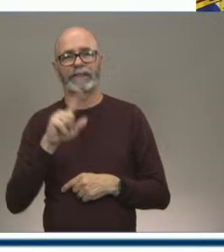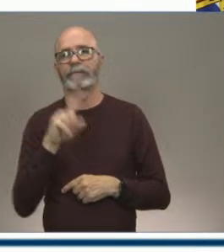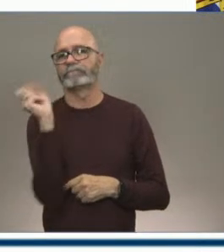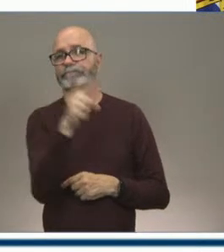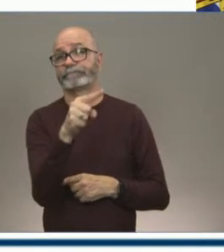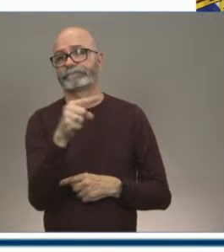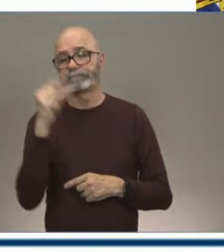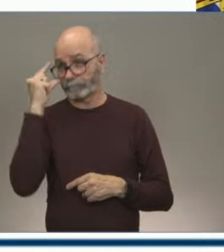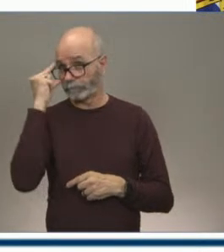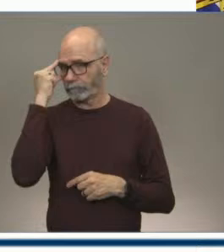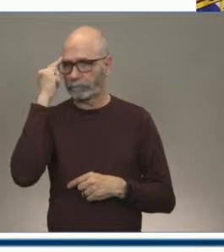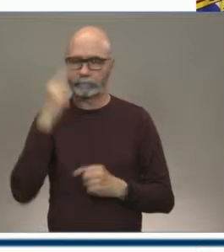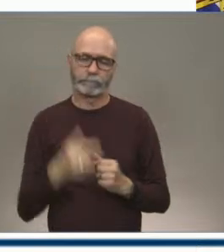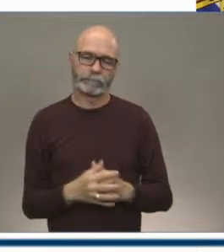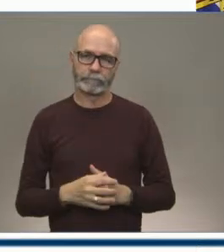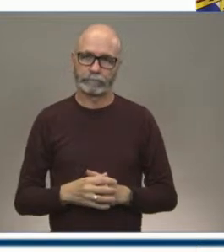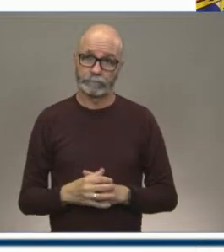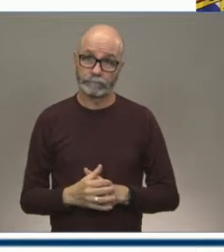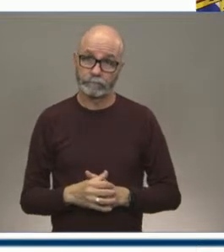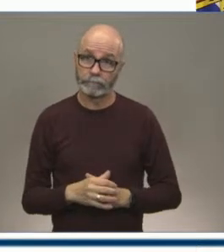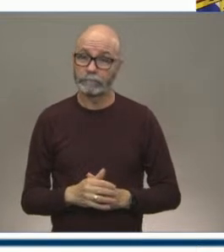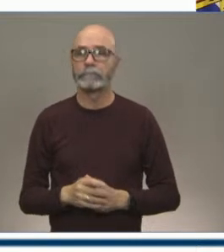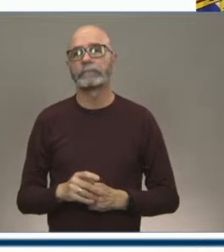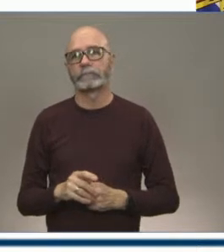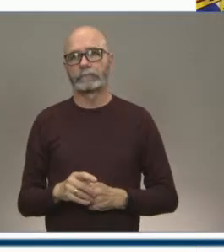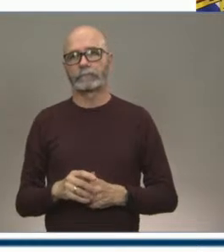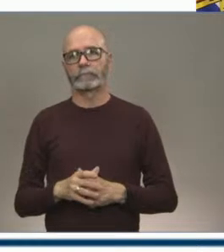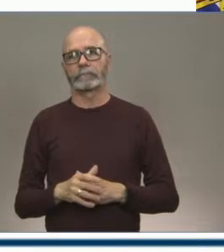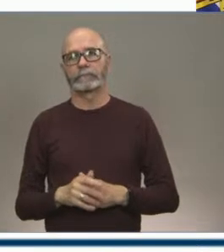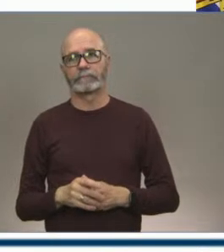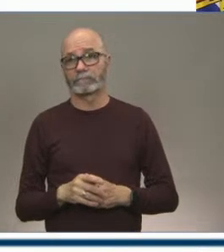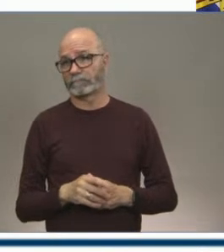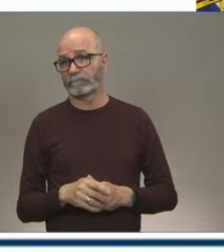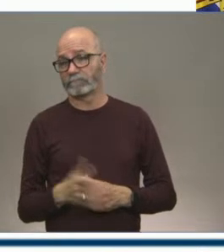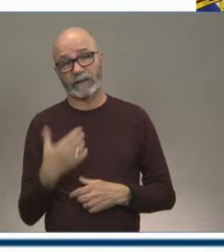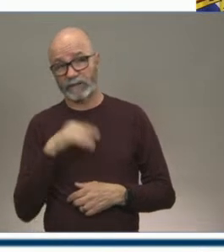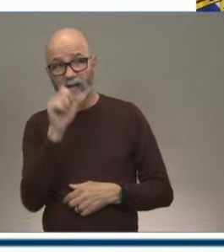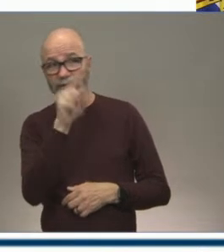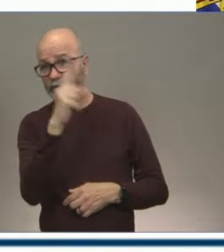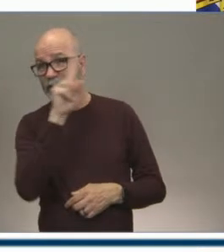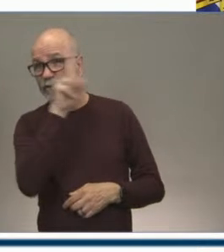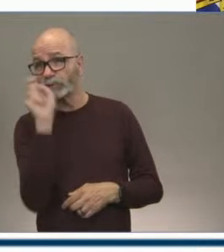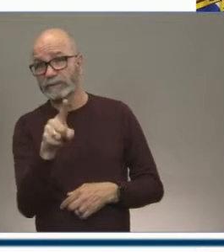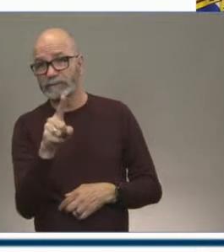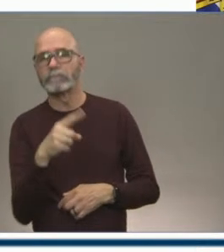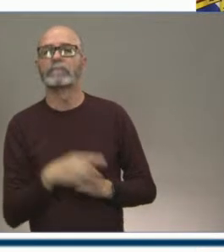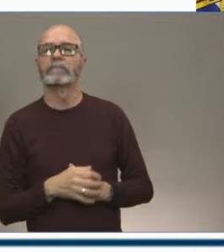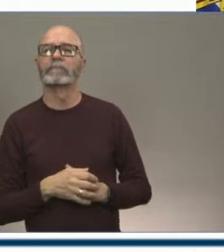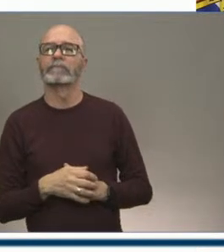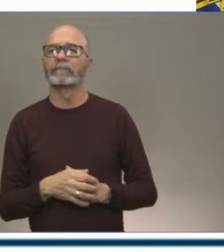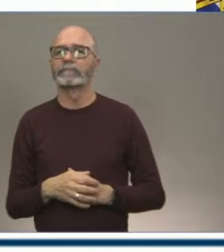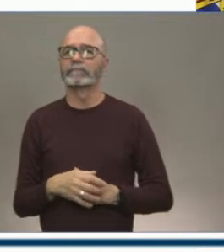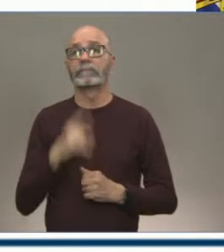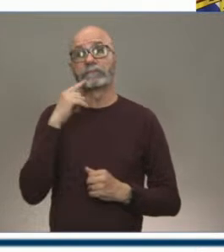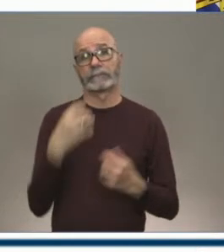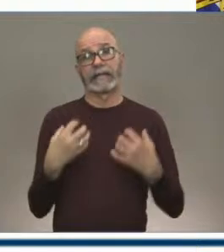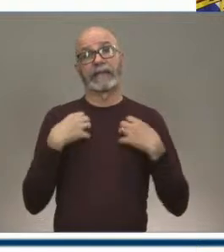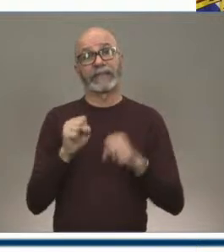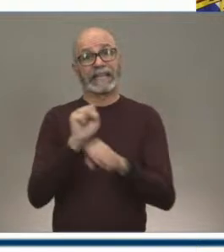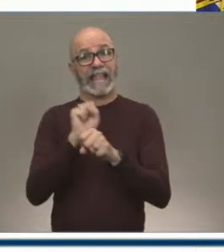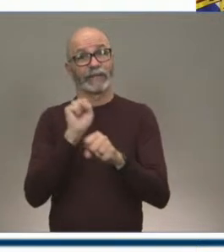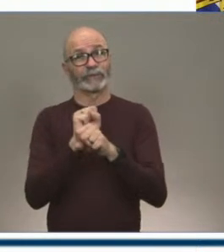Thank you. I'm just wondering if you guys have any numbers on how many healthcare workers so far have actually declined to be